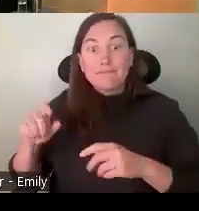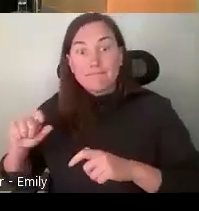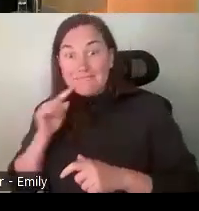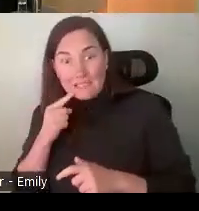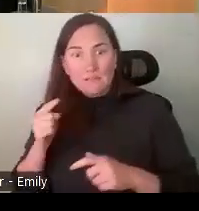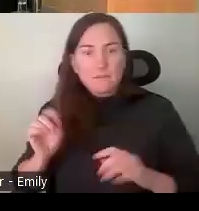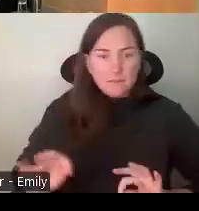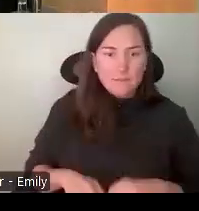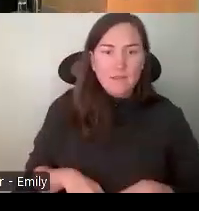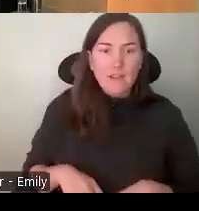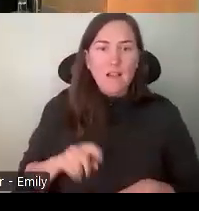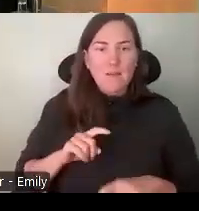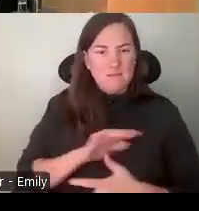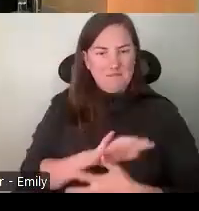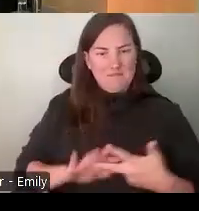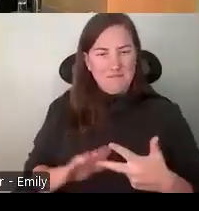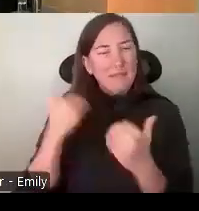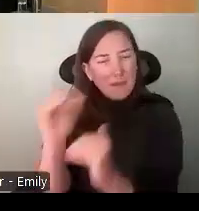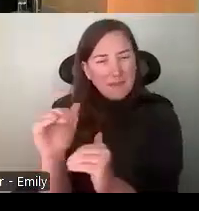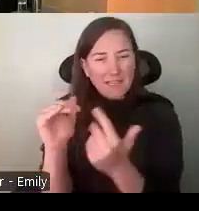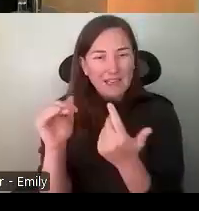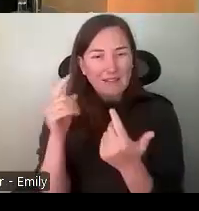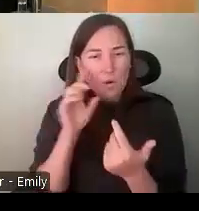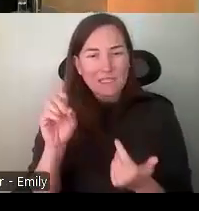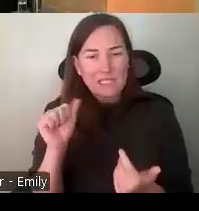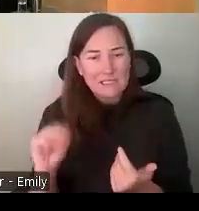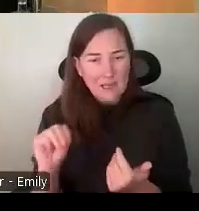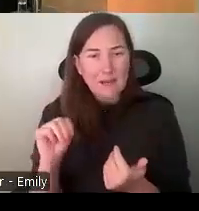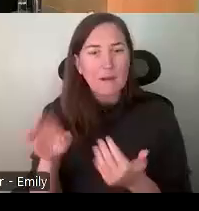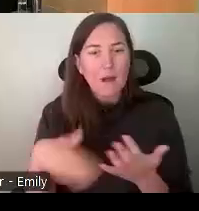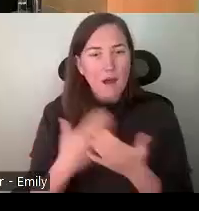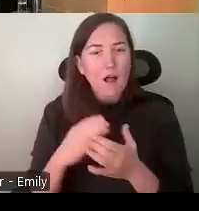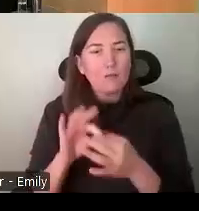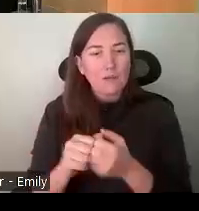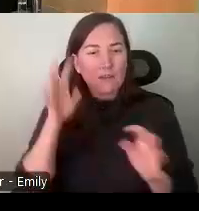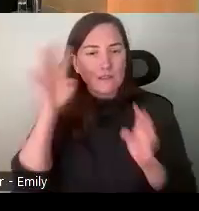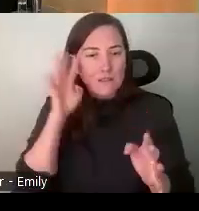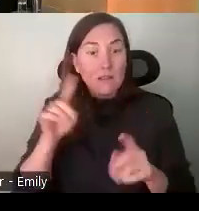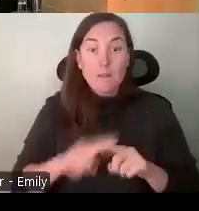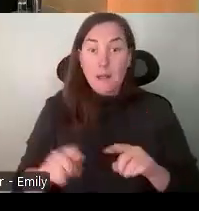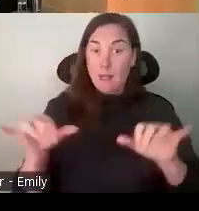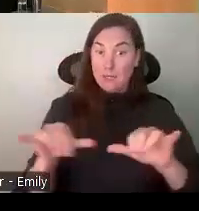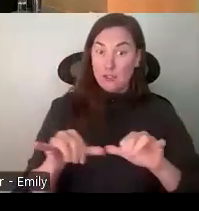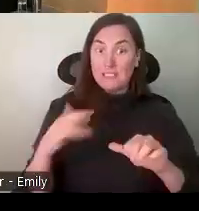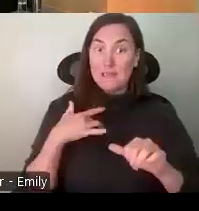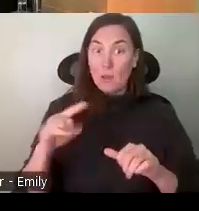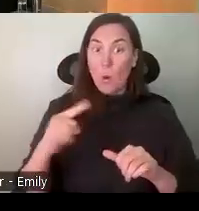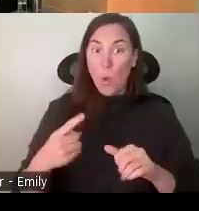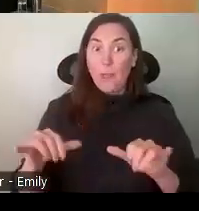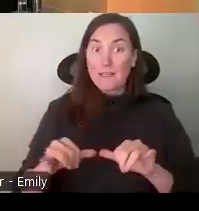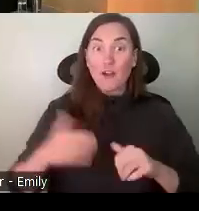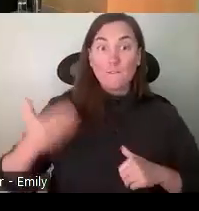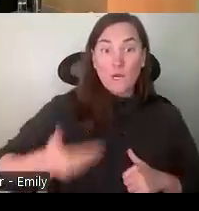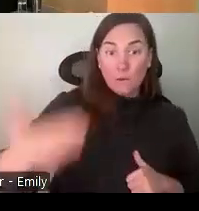hallucinations. And that's all about the perceptual experience. And these measures are all about frequency and severity. They